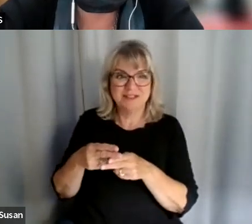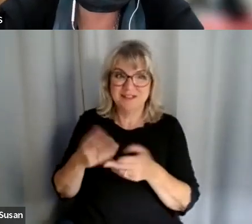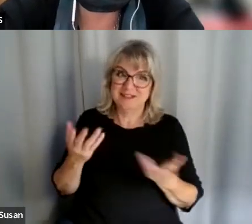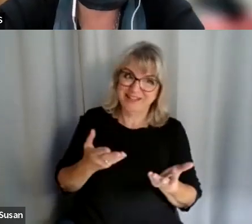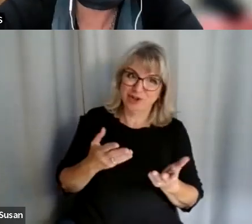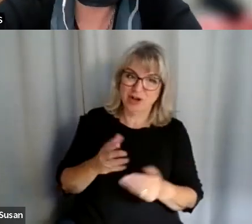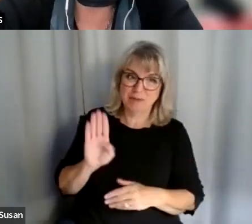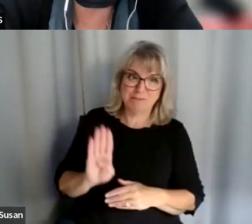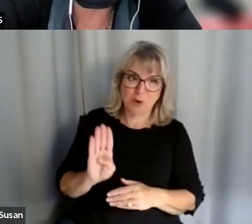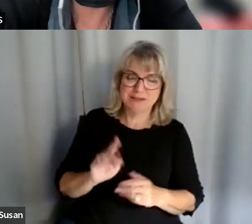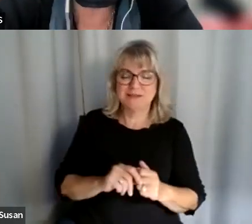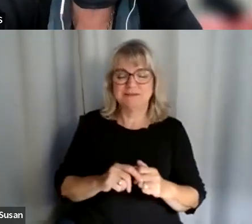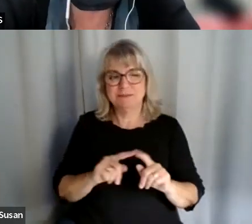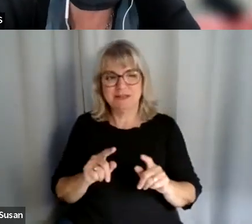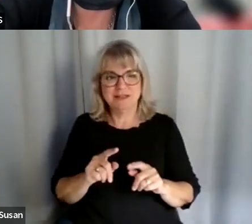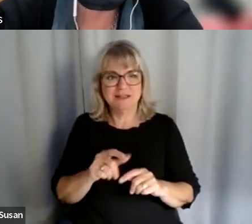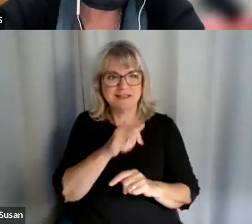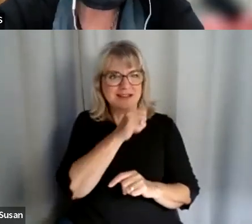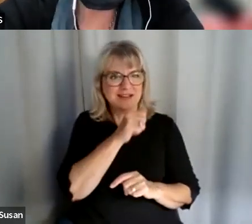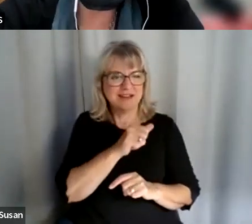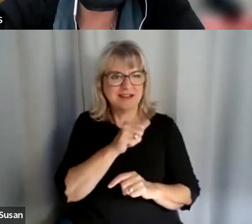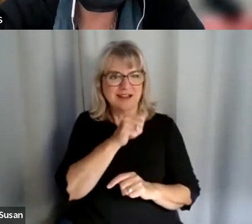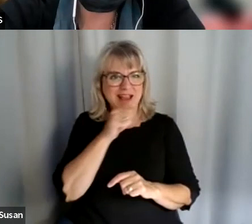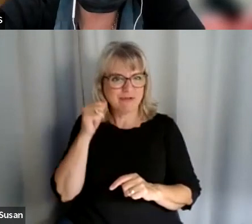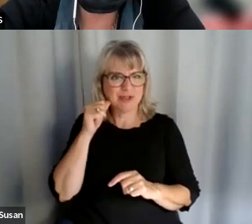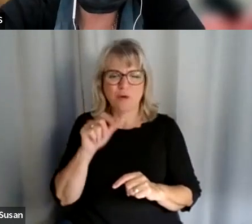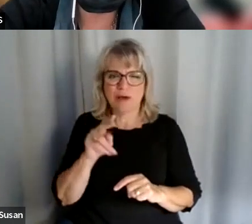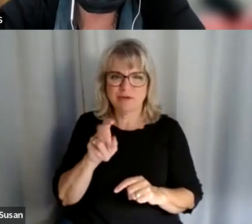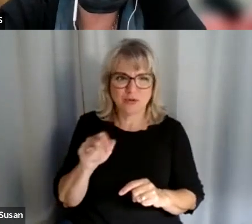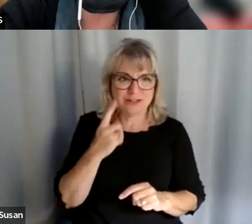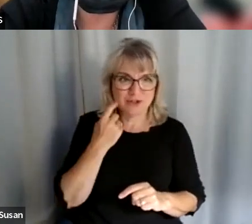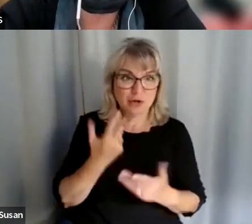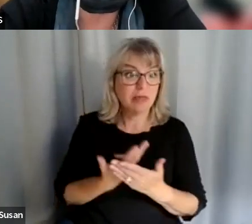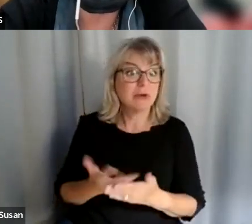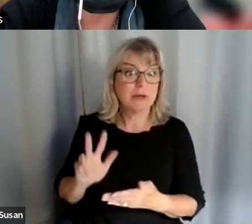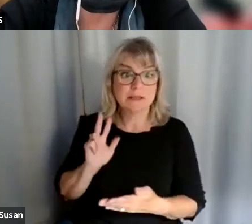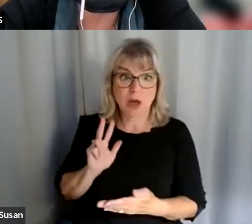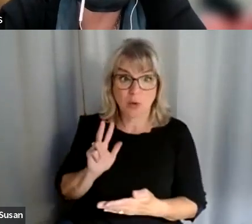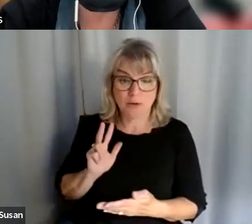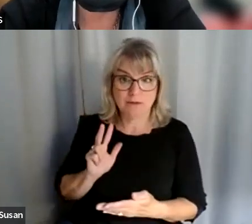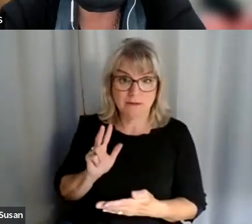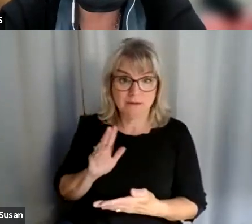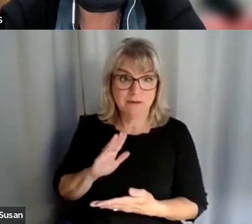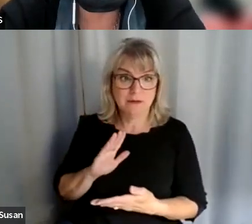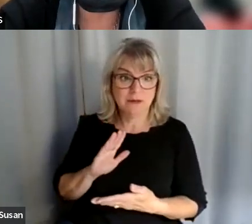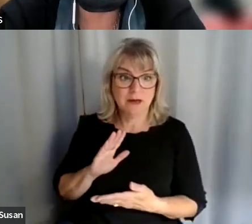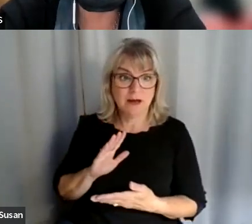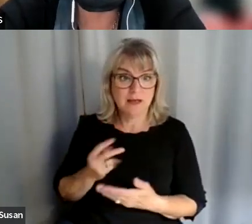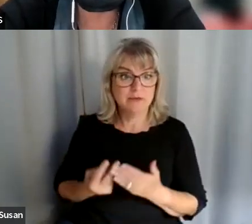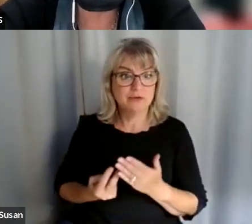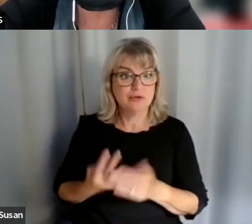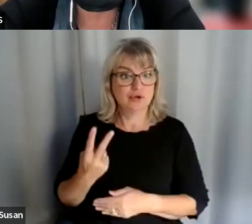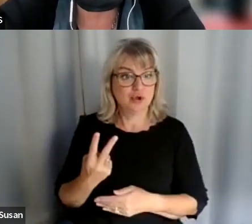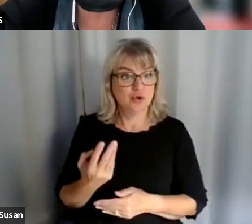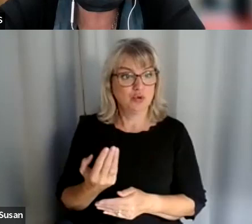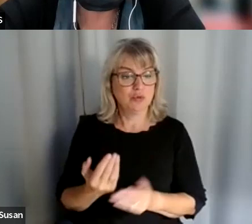I'm in Boston, but in Arizona, it started 3 weeks ago. And I have brought on 2 new PhD